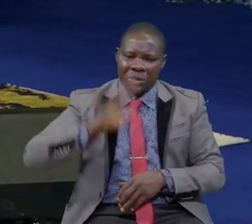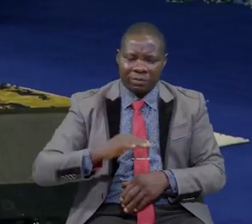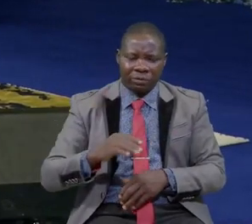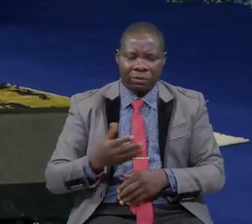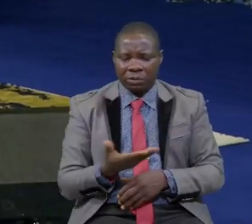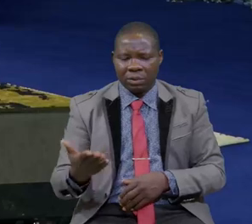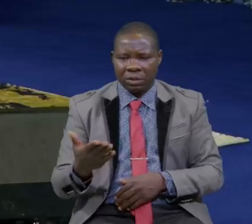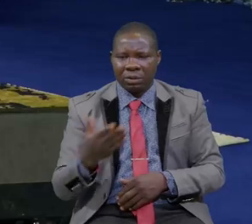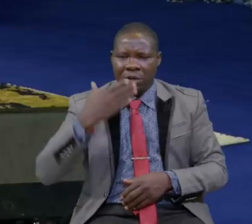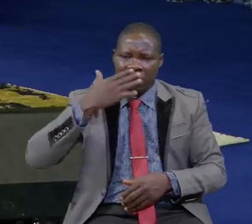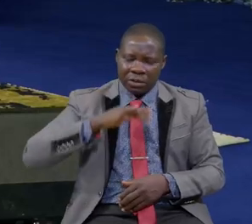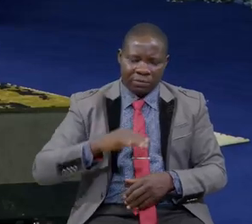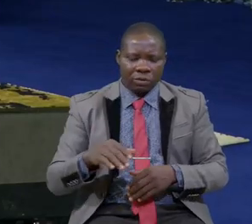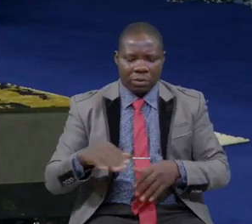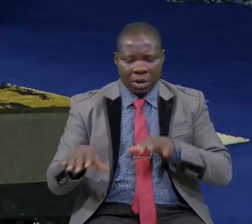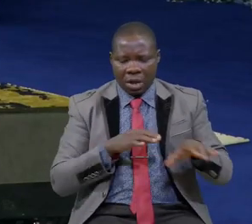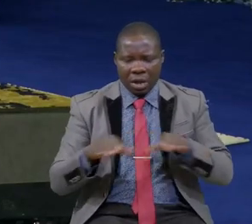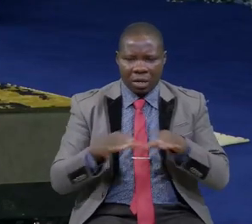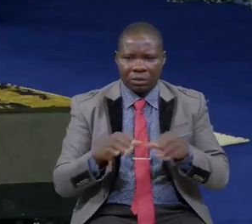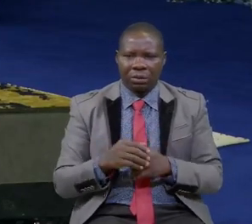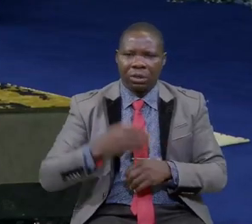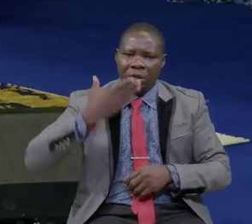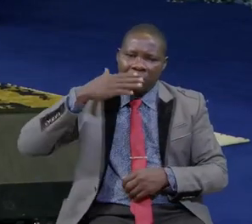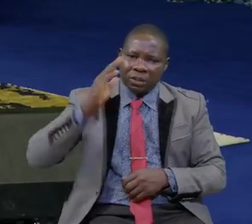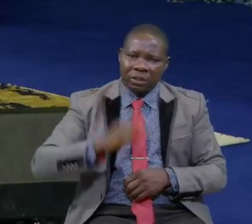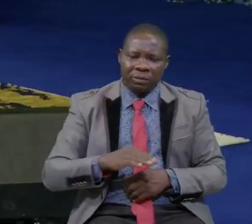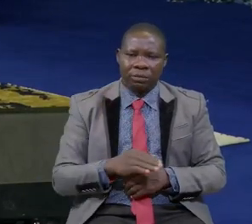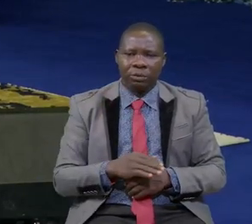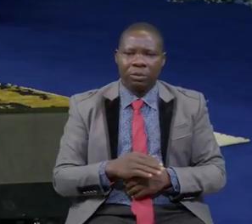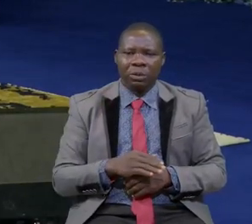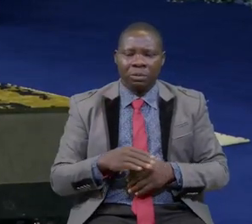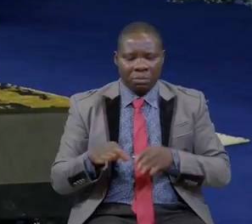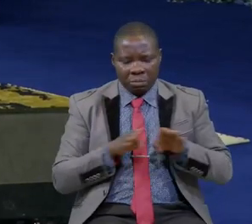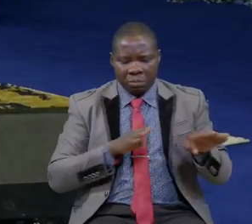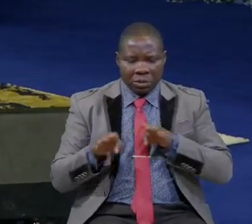abominable action, abominable behavior,